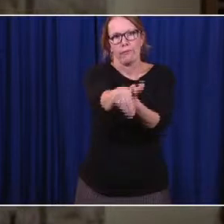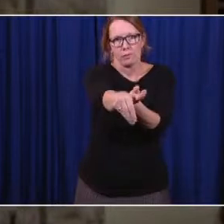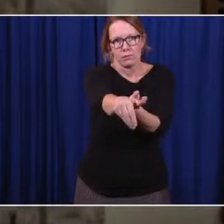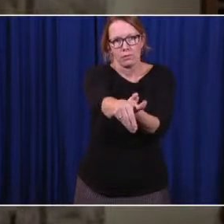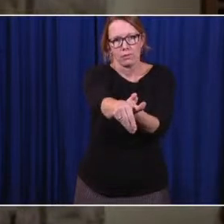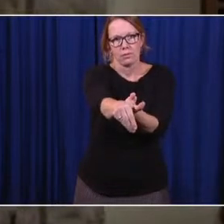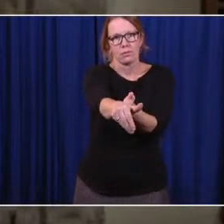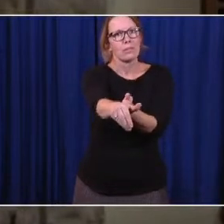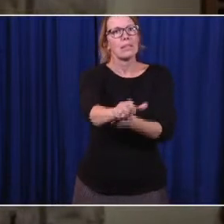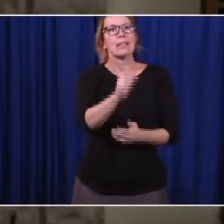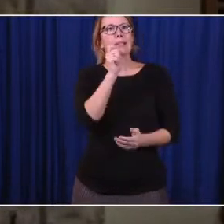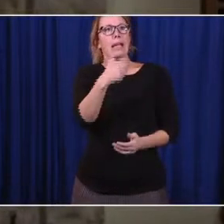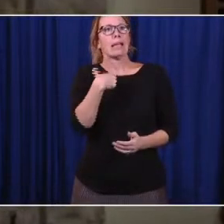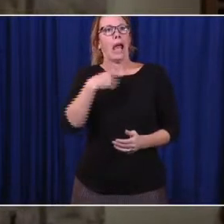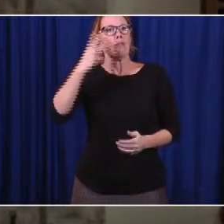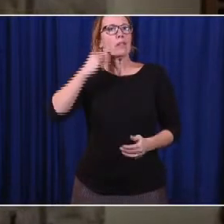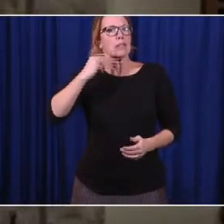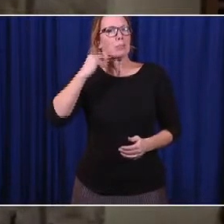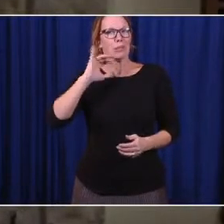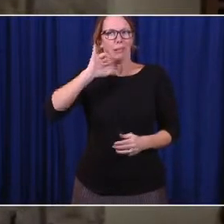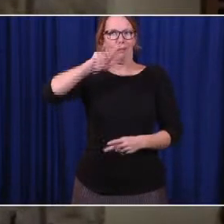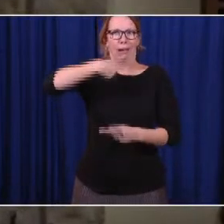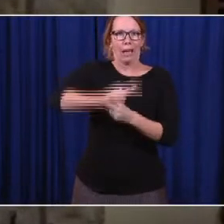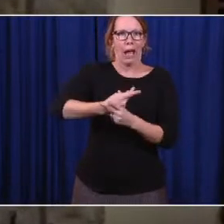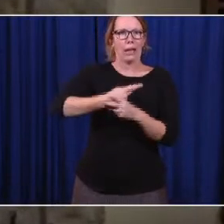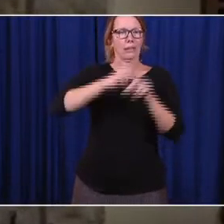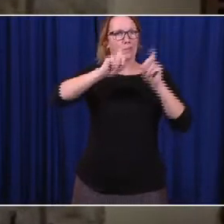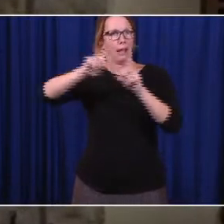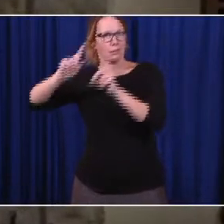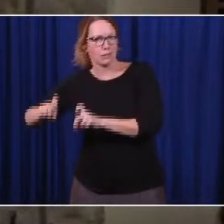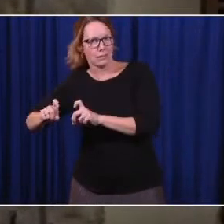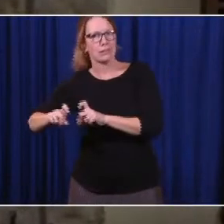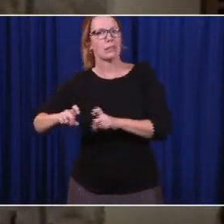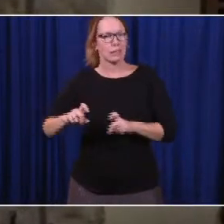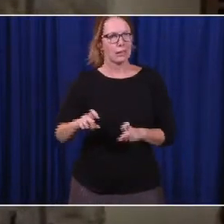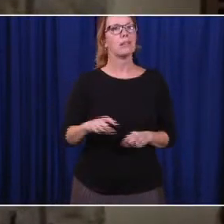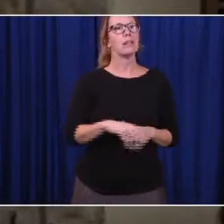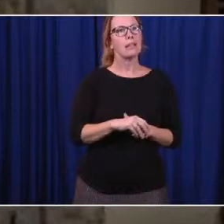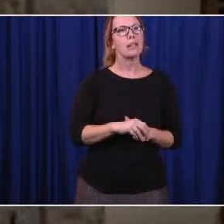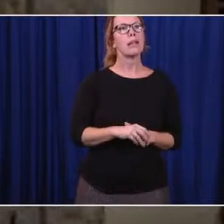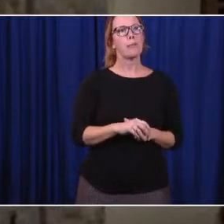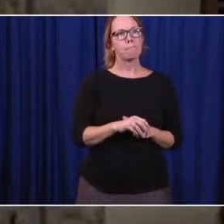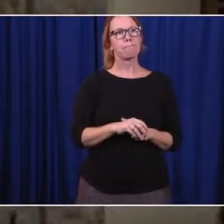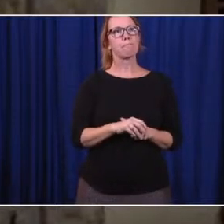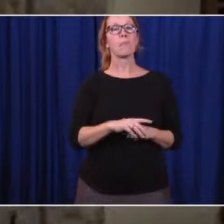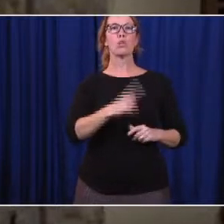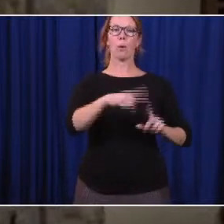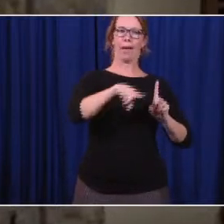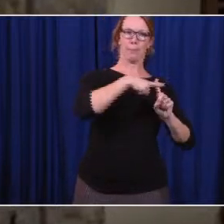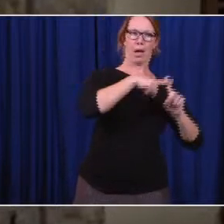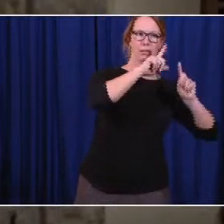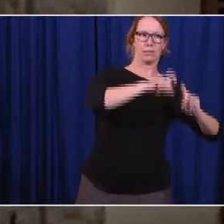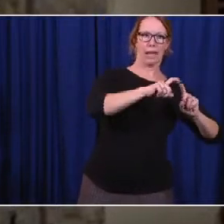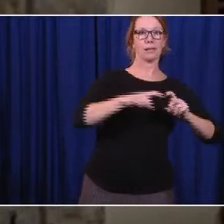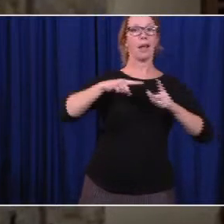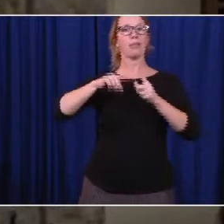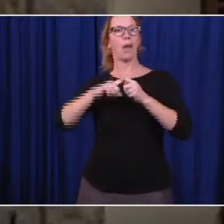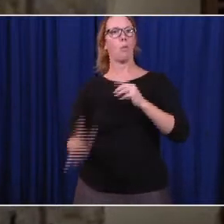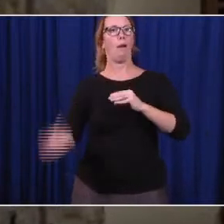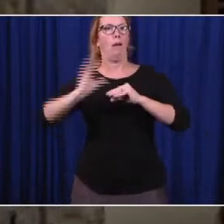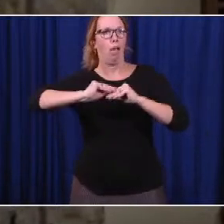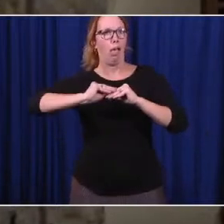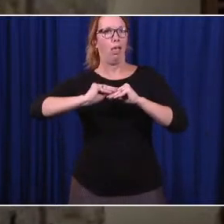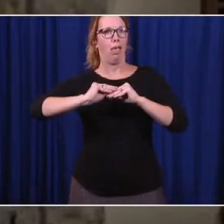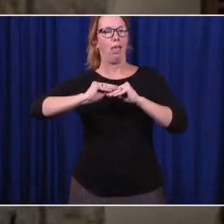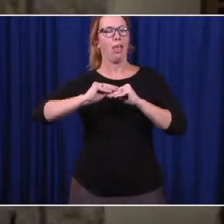experience with these tests, there was this added layer of verification besides the positive test. CDC has